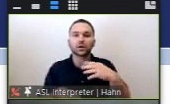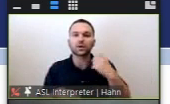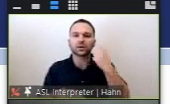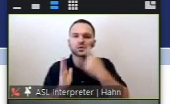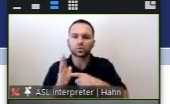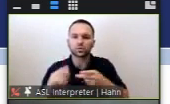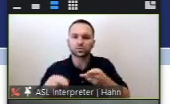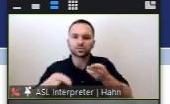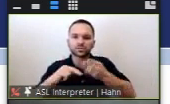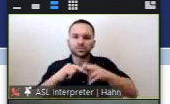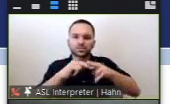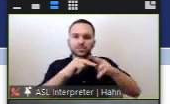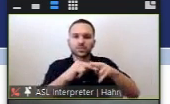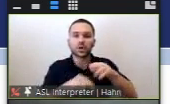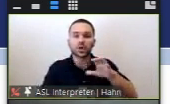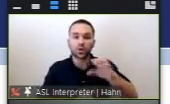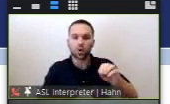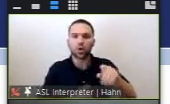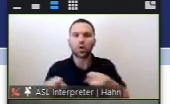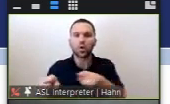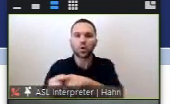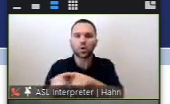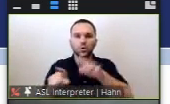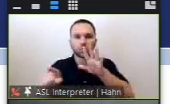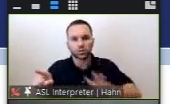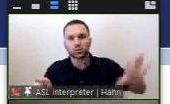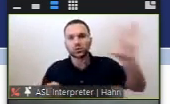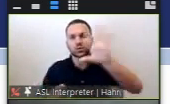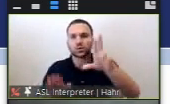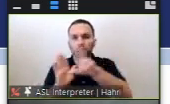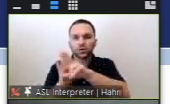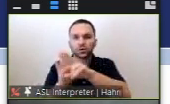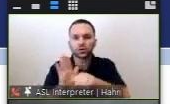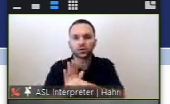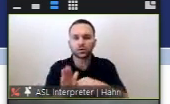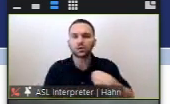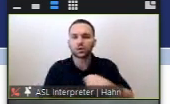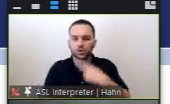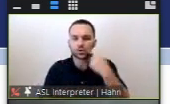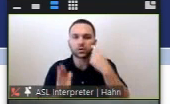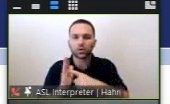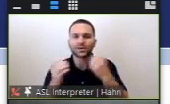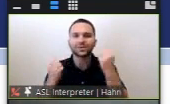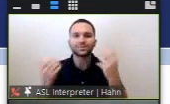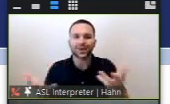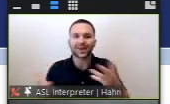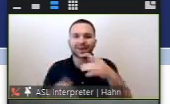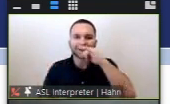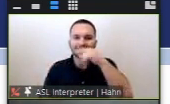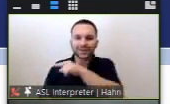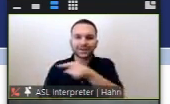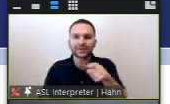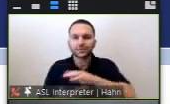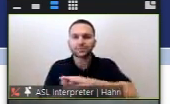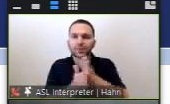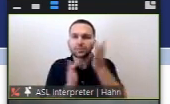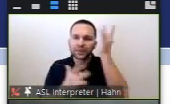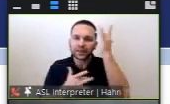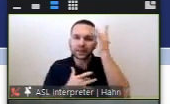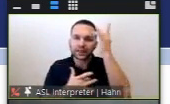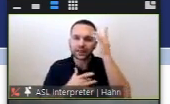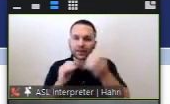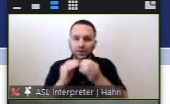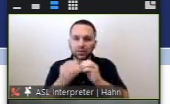are seeing more of an impact of COVID-19 on our pediatric population or school-aged population. So right now you'll see that our highest rate